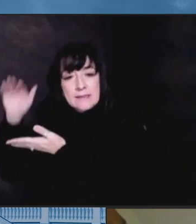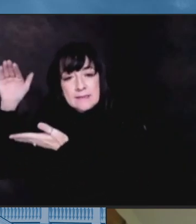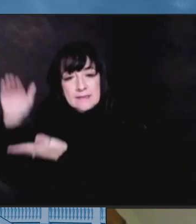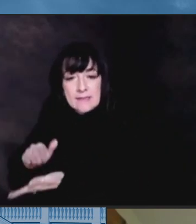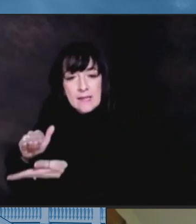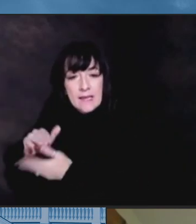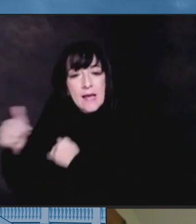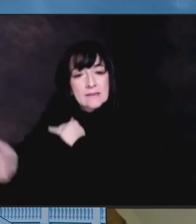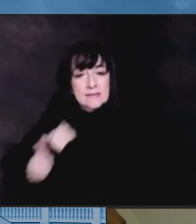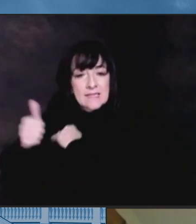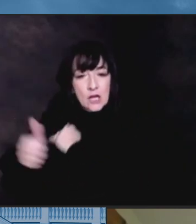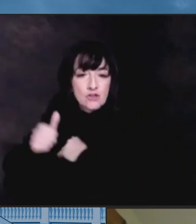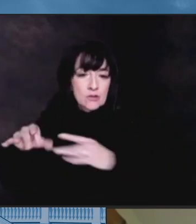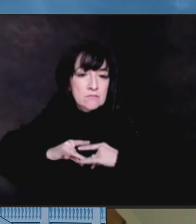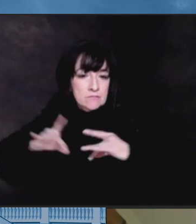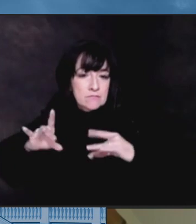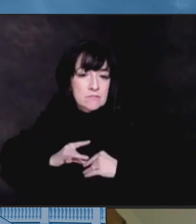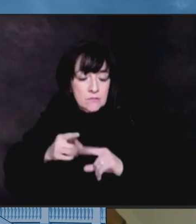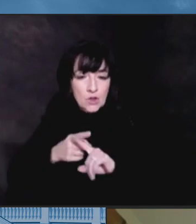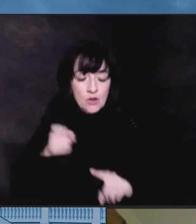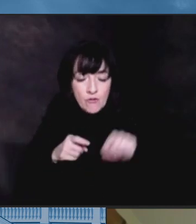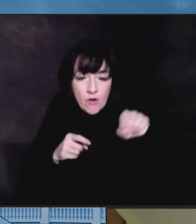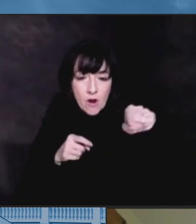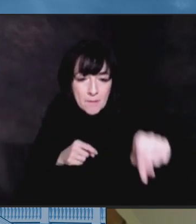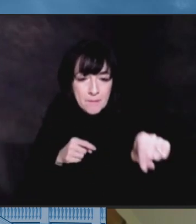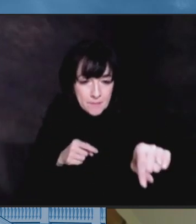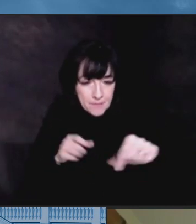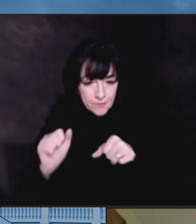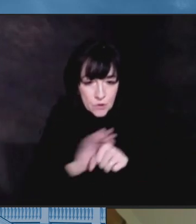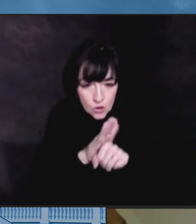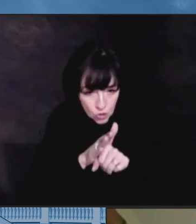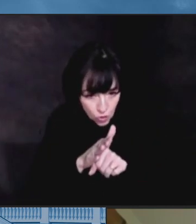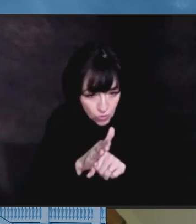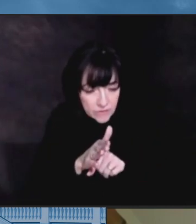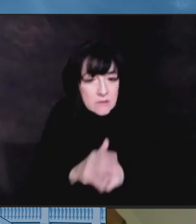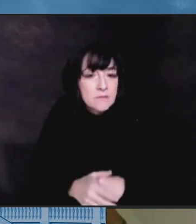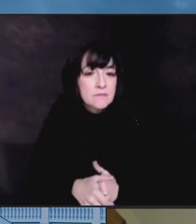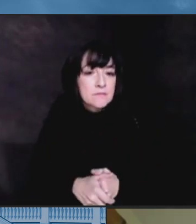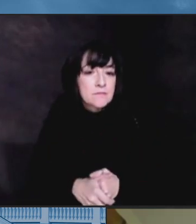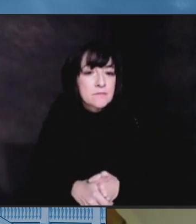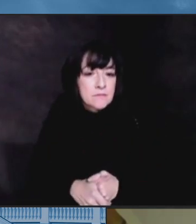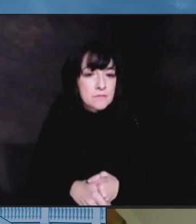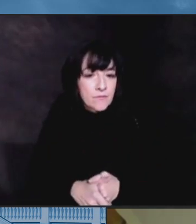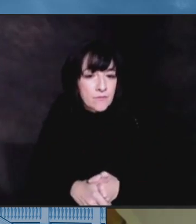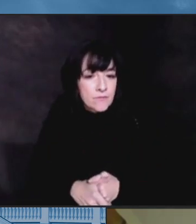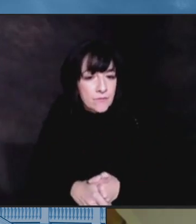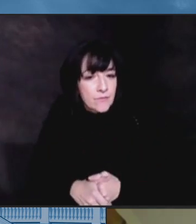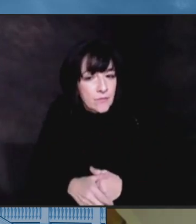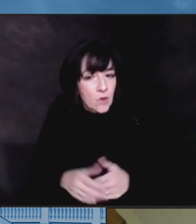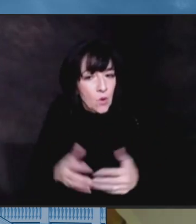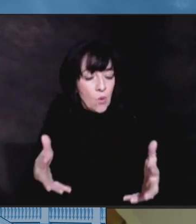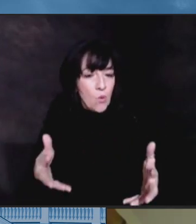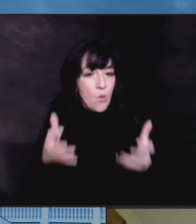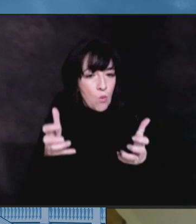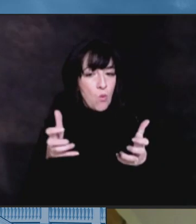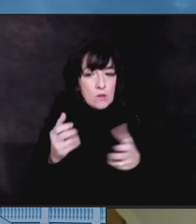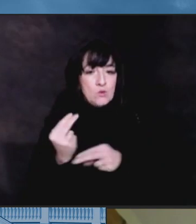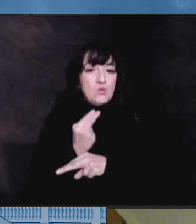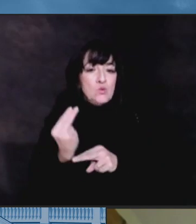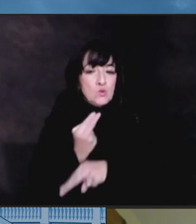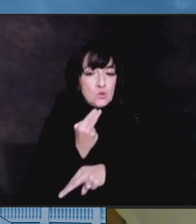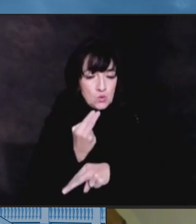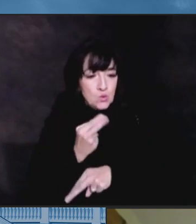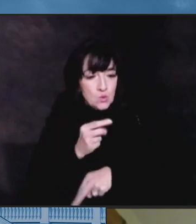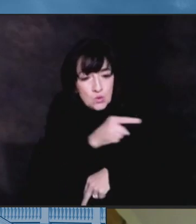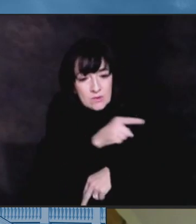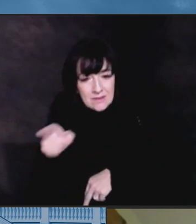emergency room or wherever, and then out towards some other placement, and maximizing the staffing